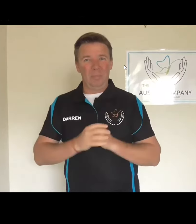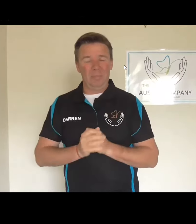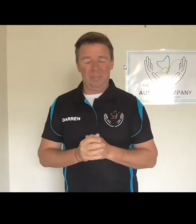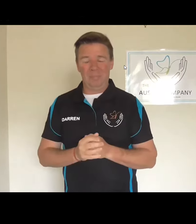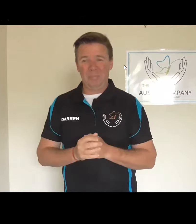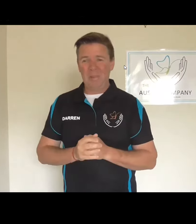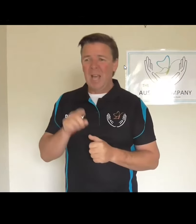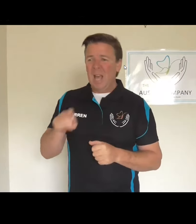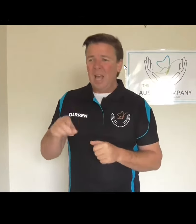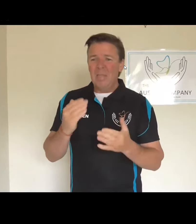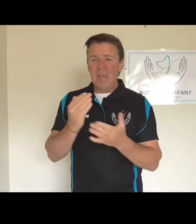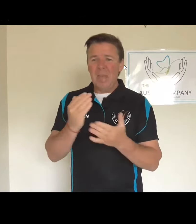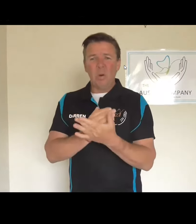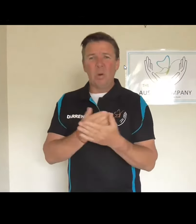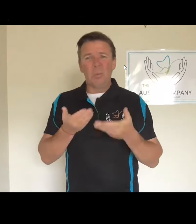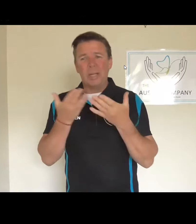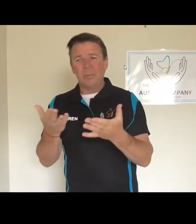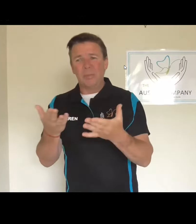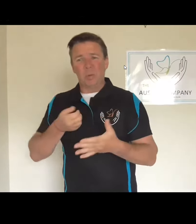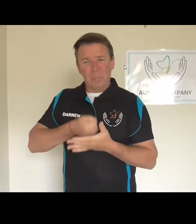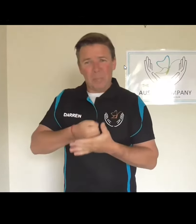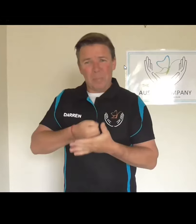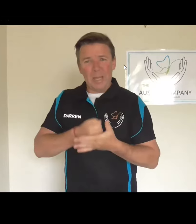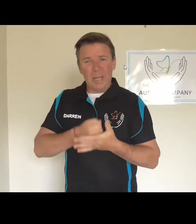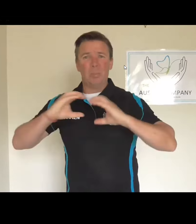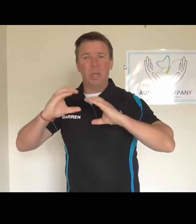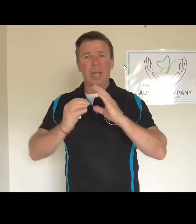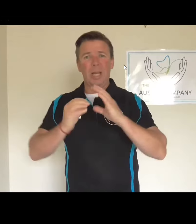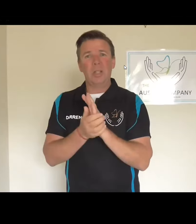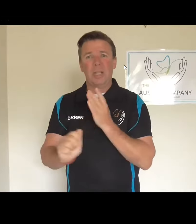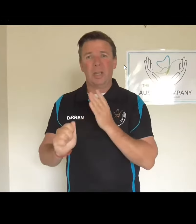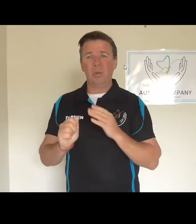1. That course will give you the basic